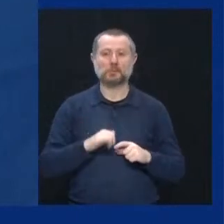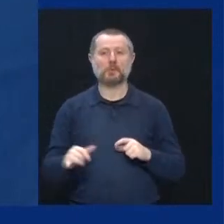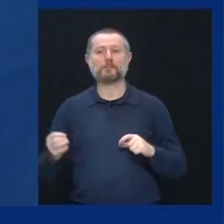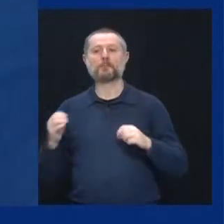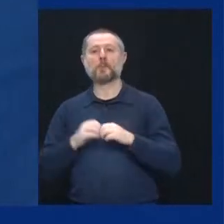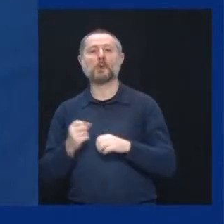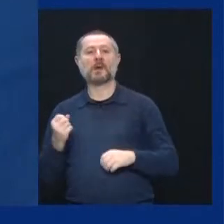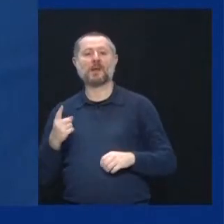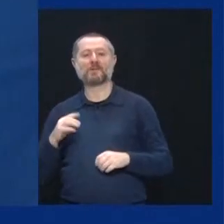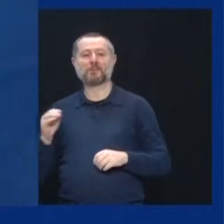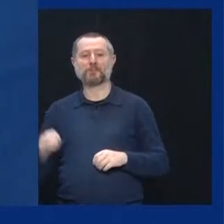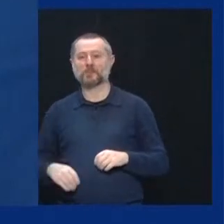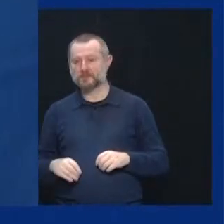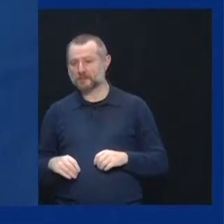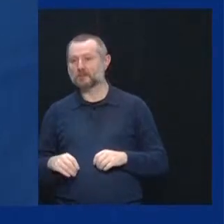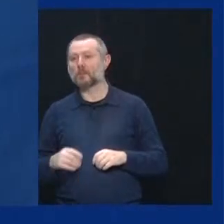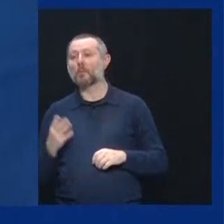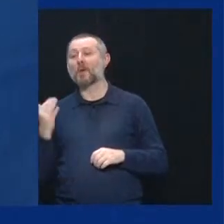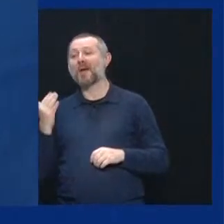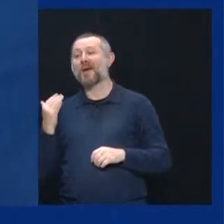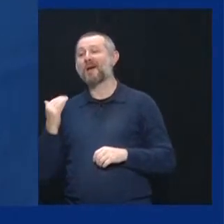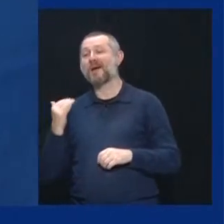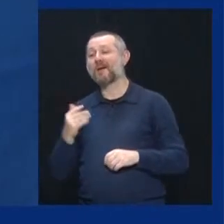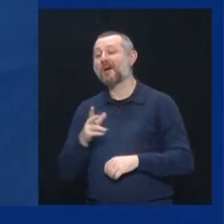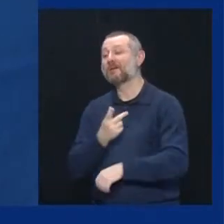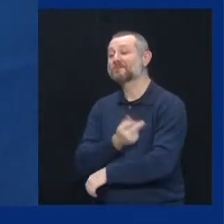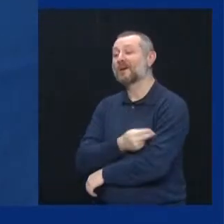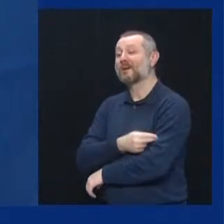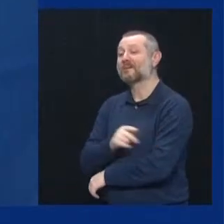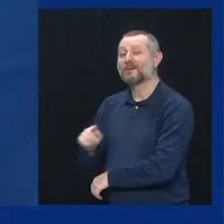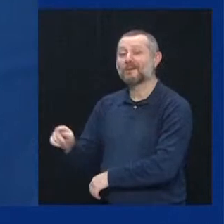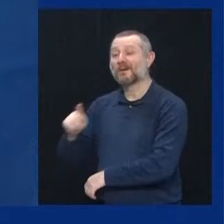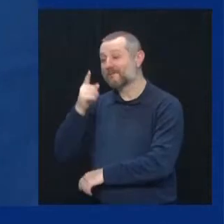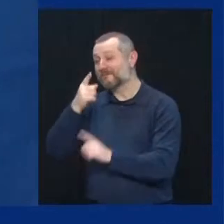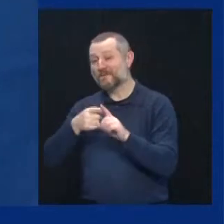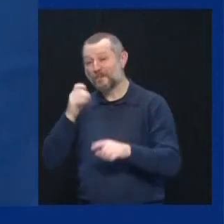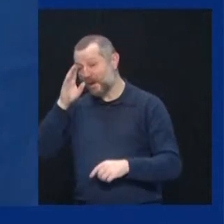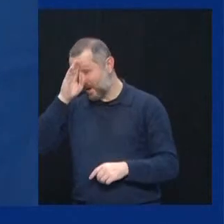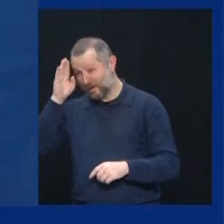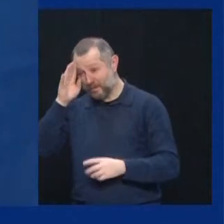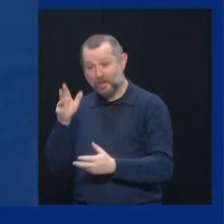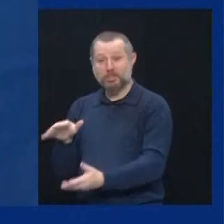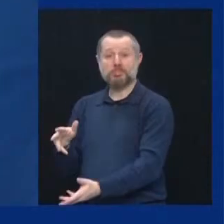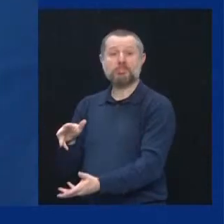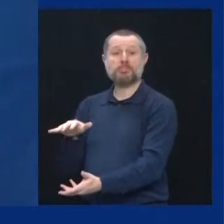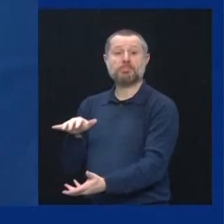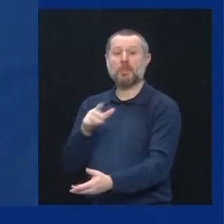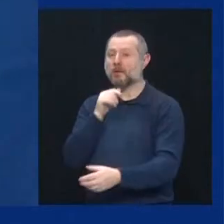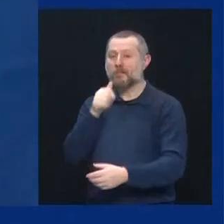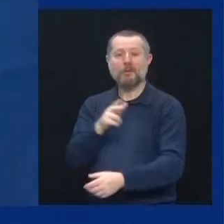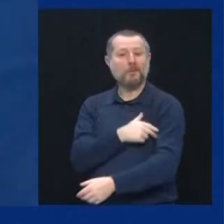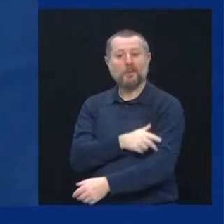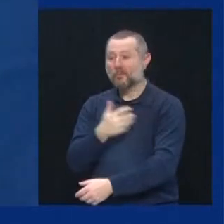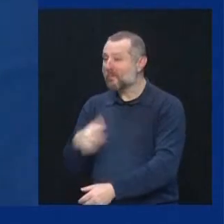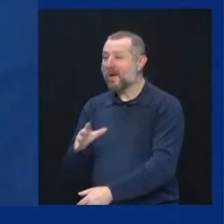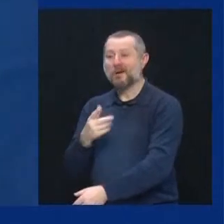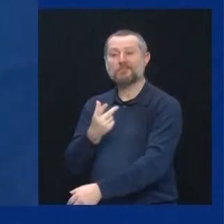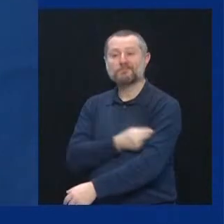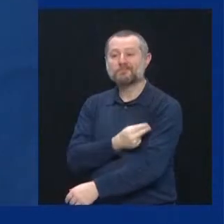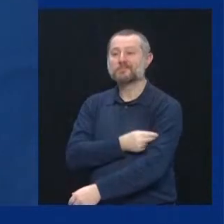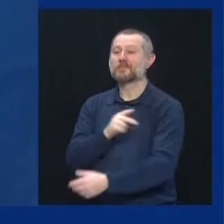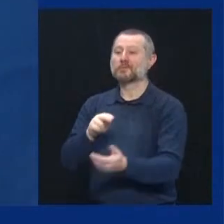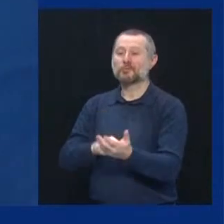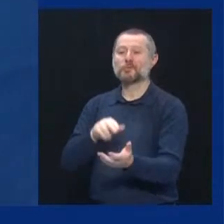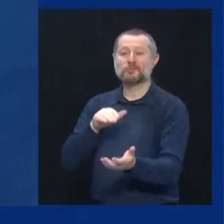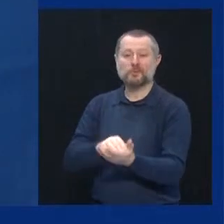11% increase because we reallocated from the hospital worker allocation because the